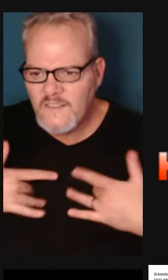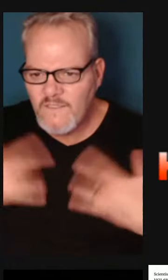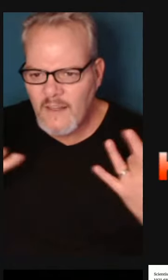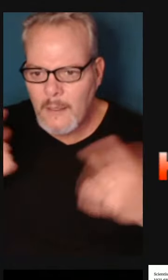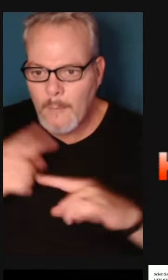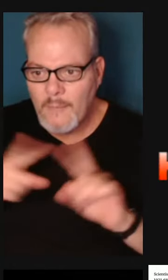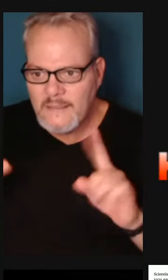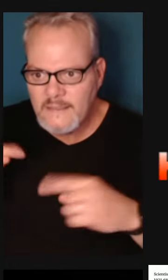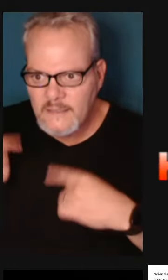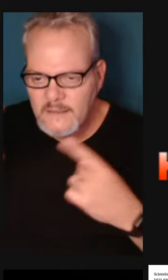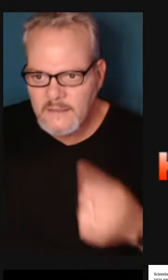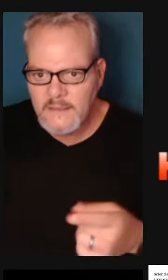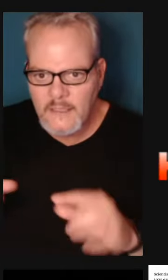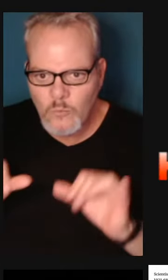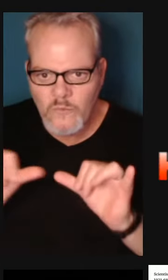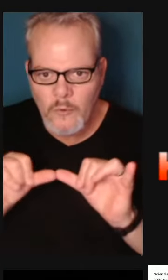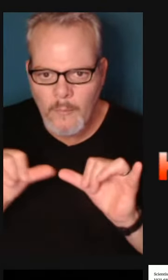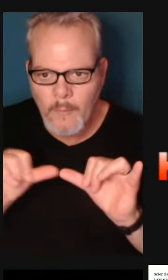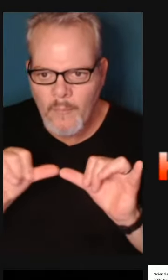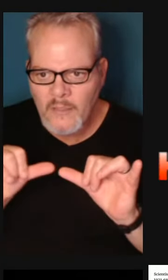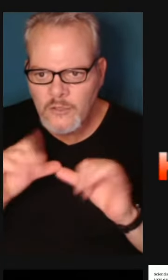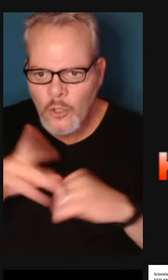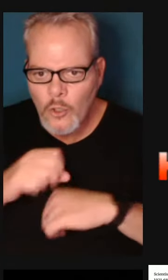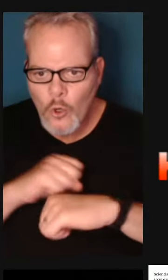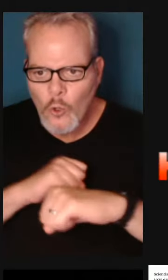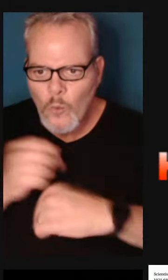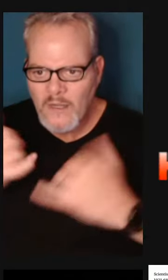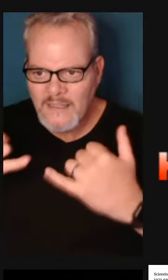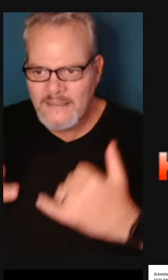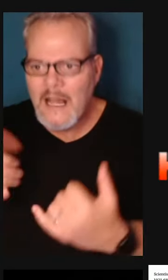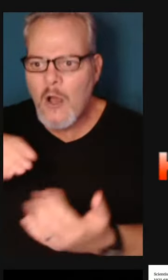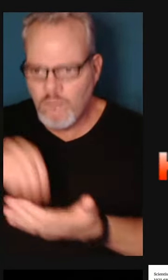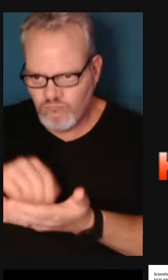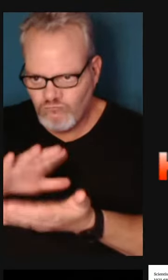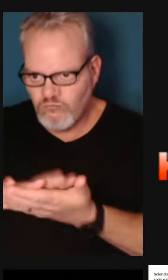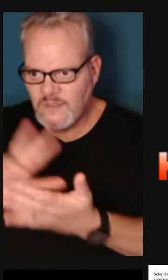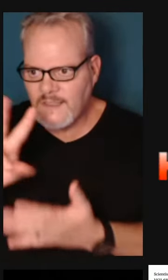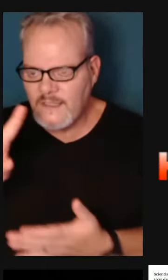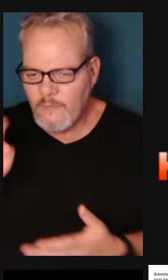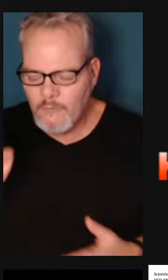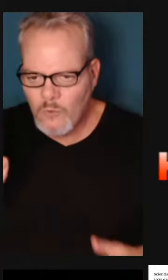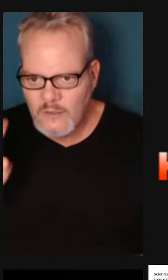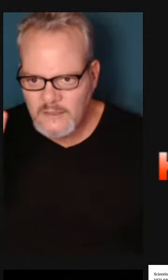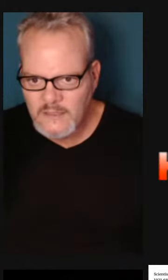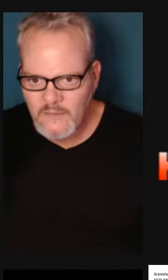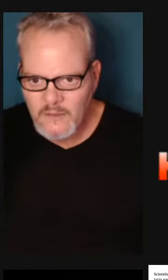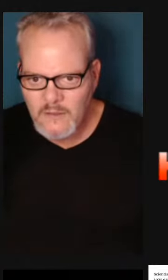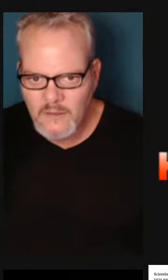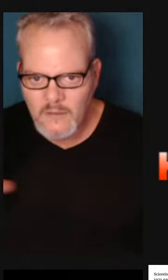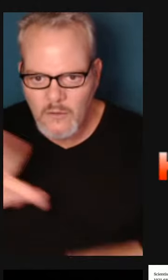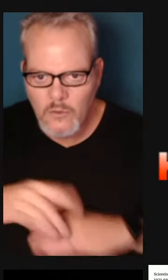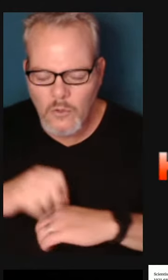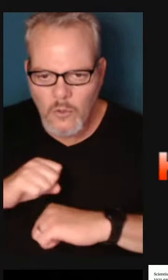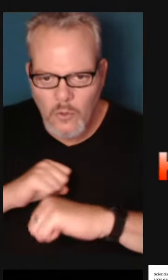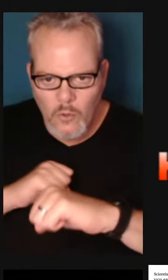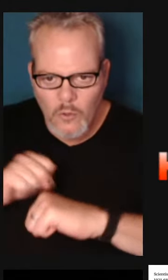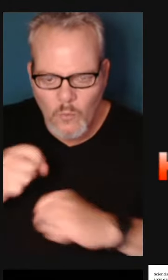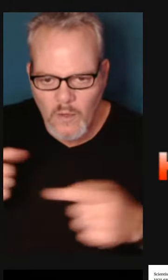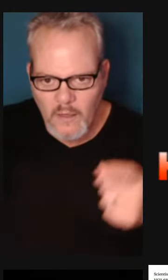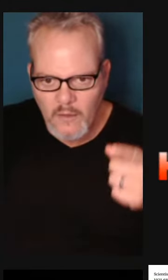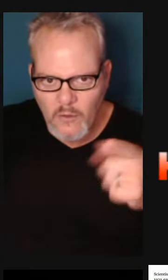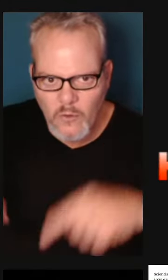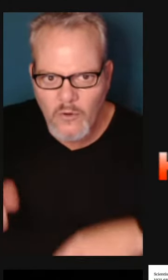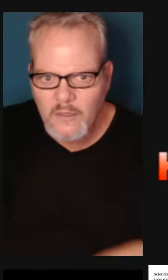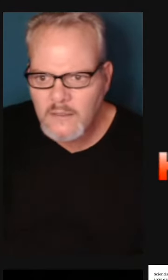this earthquake and done other calculations, and it's now considered to be a magnitude 7.7 earthquake that occurred in 1975.